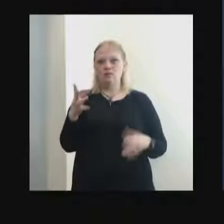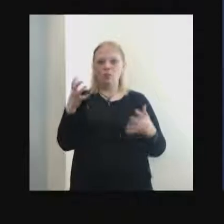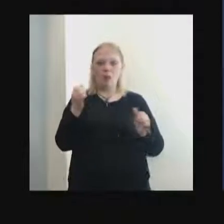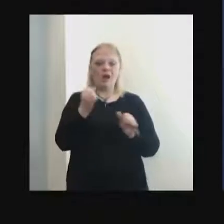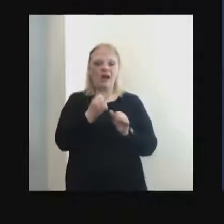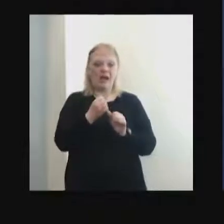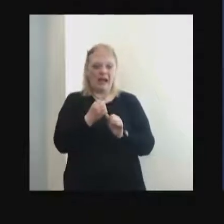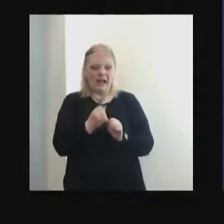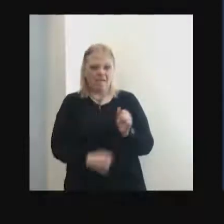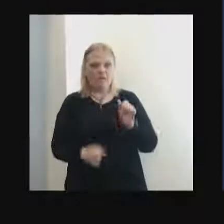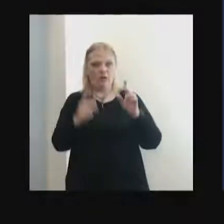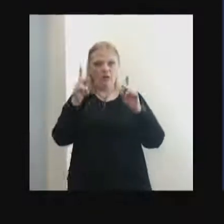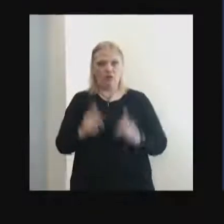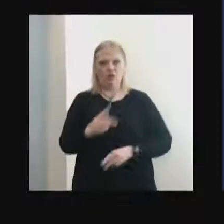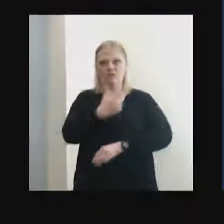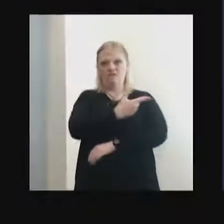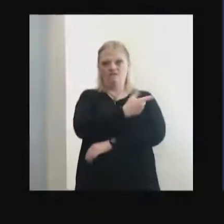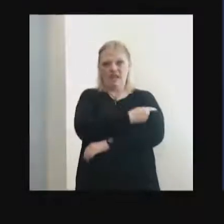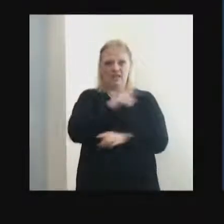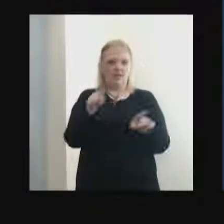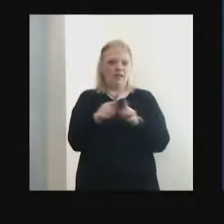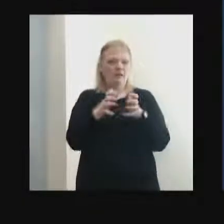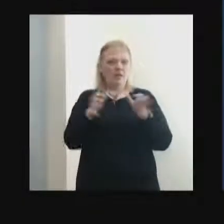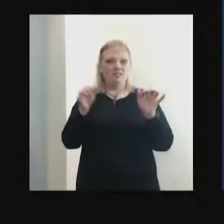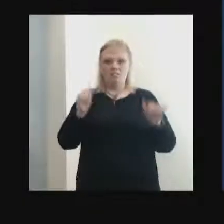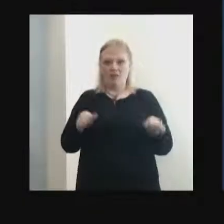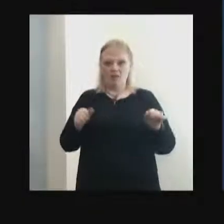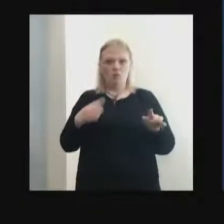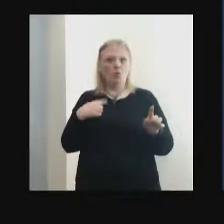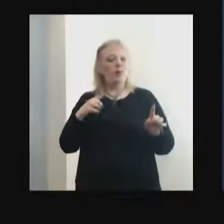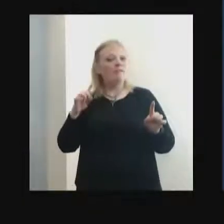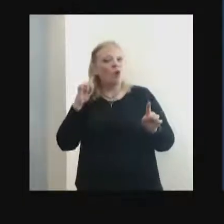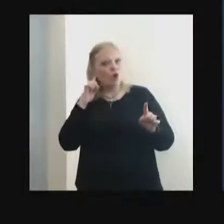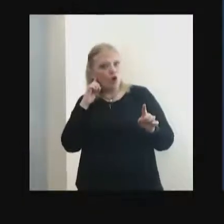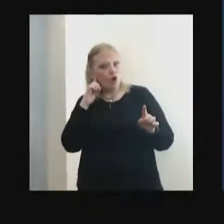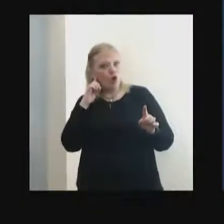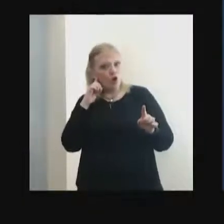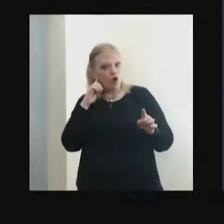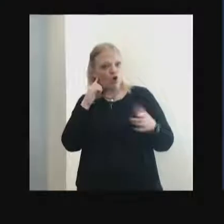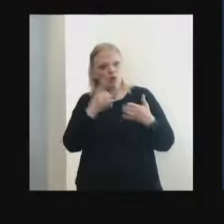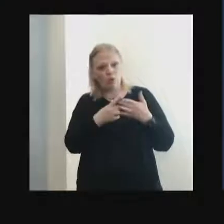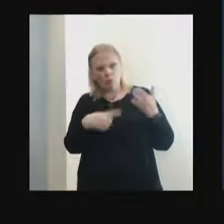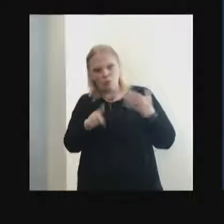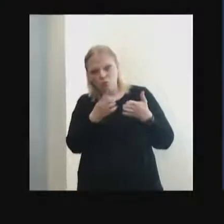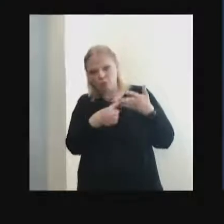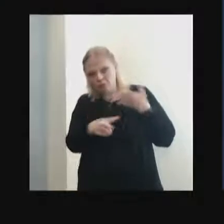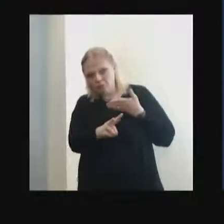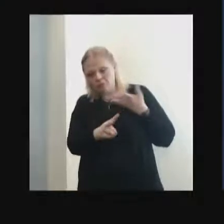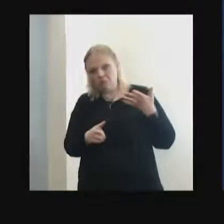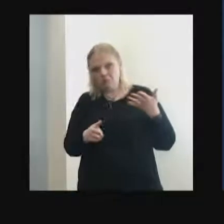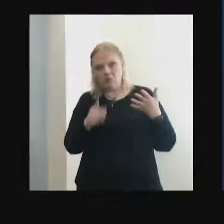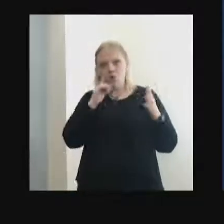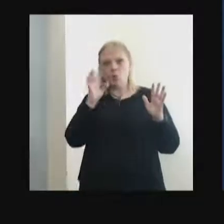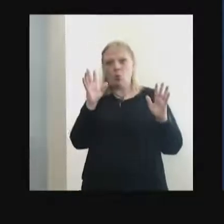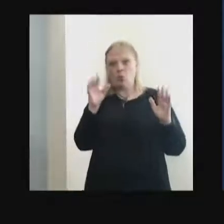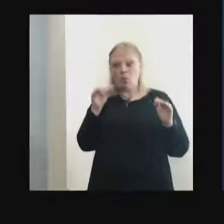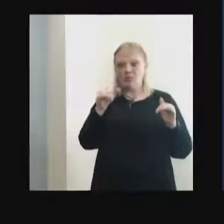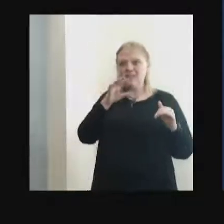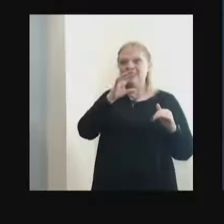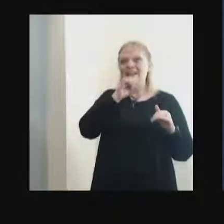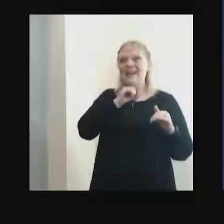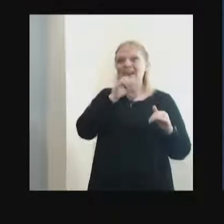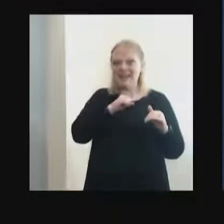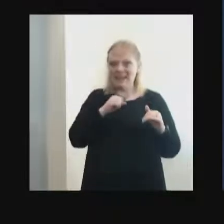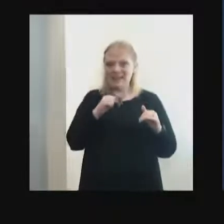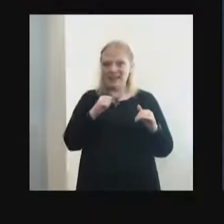every single person vaccinated as much as possible. And we've heard that in the next week or two, hopefully the age